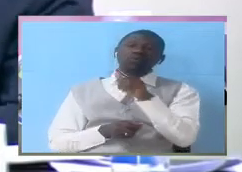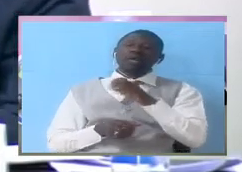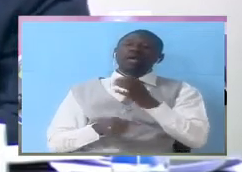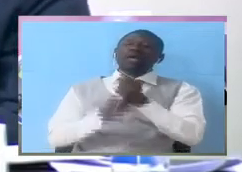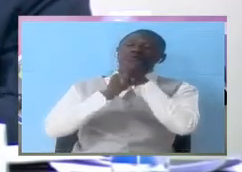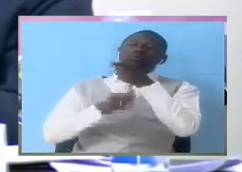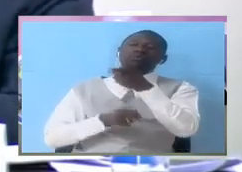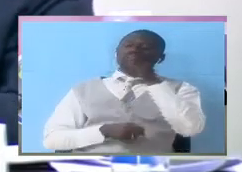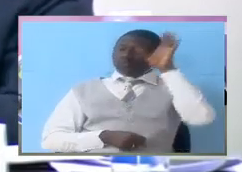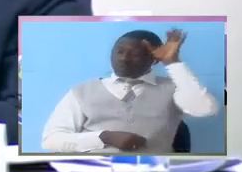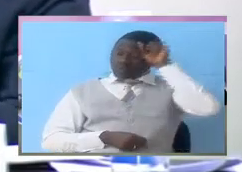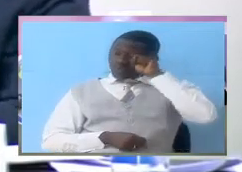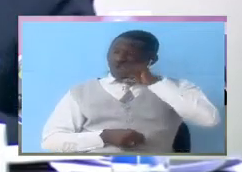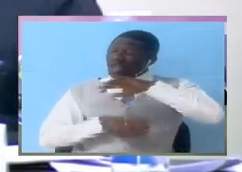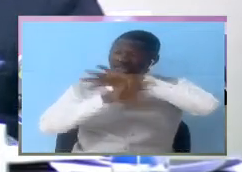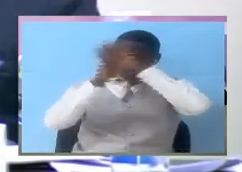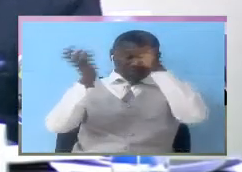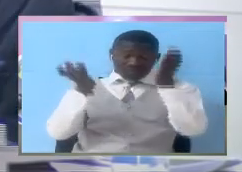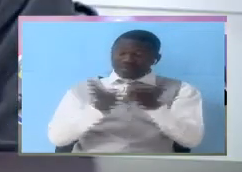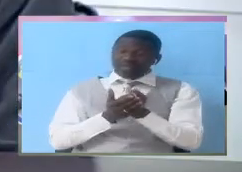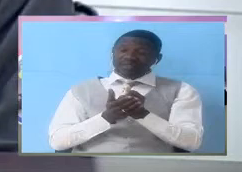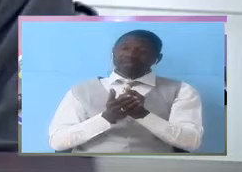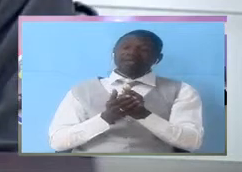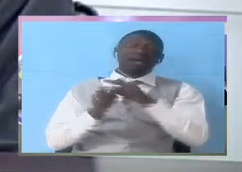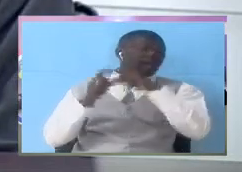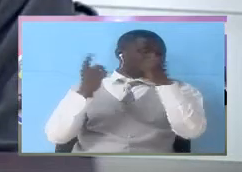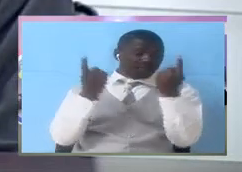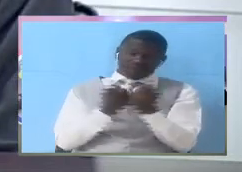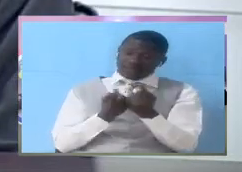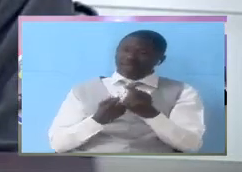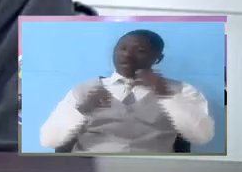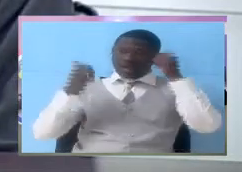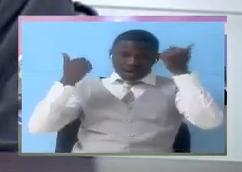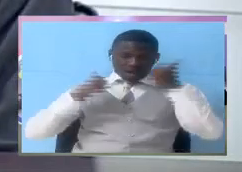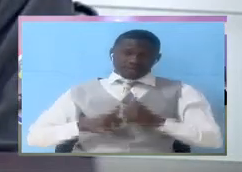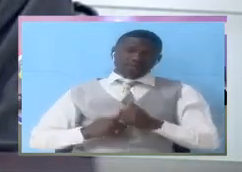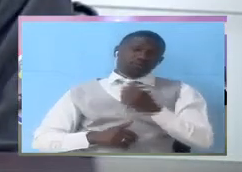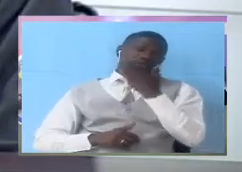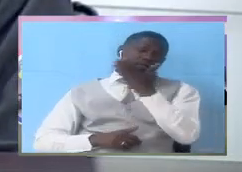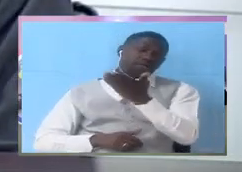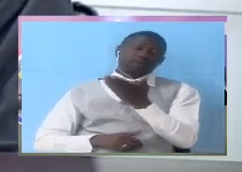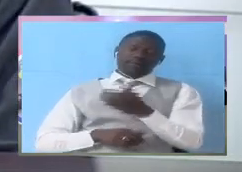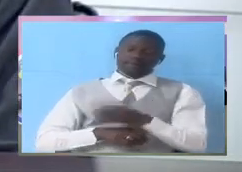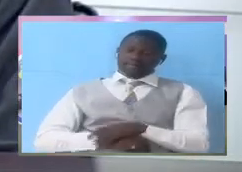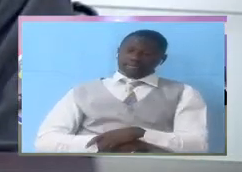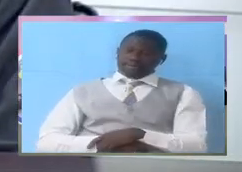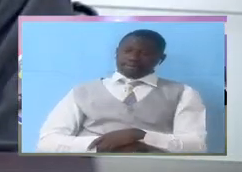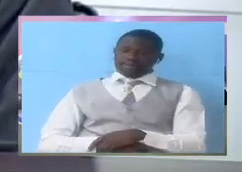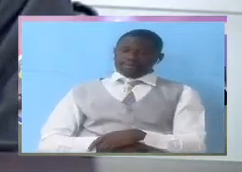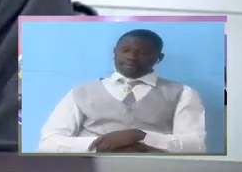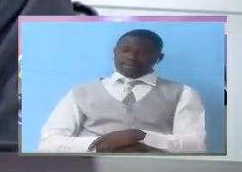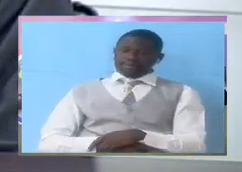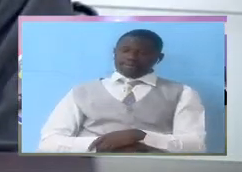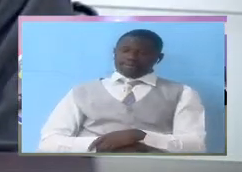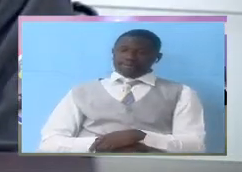that was going on in the panel. Puldi bayi sahel rek ci nga xamne non lañu doxale son liggey